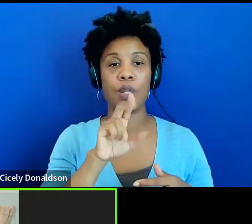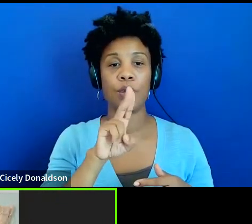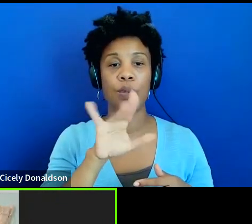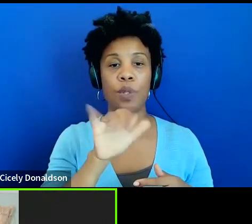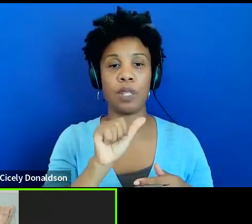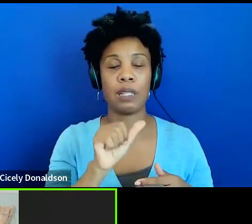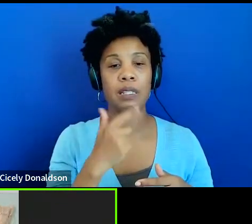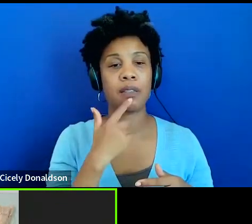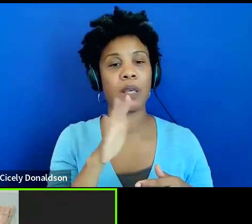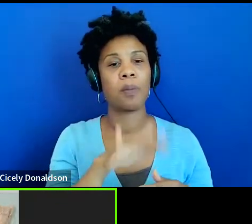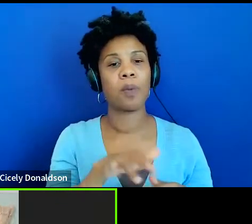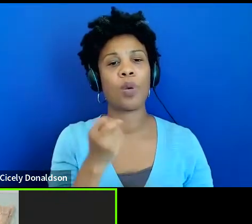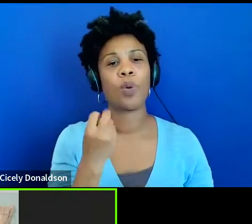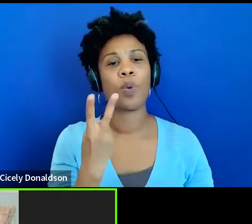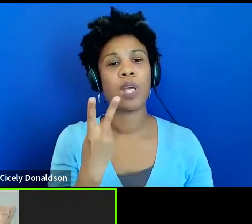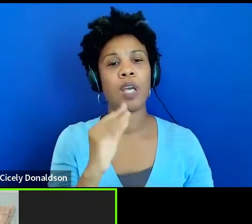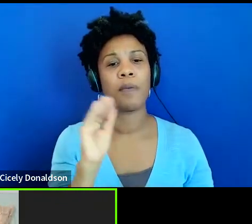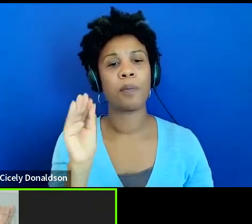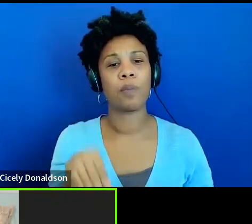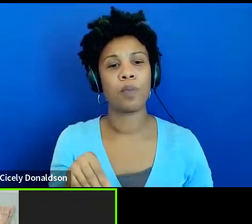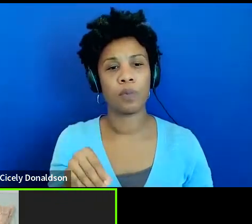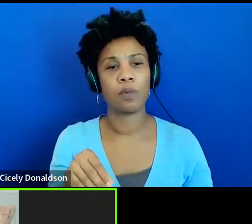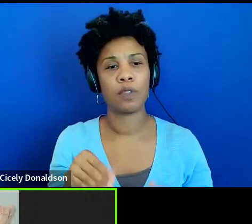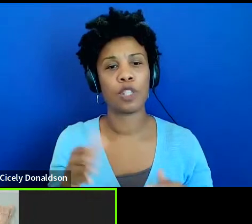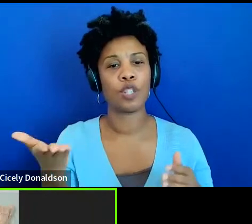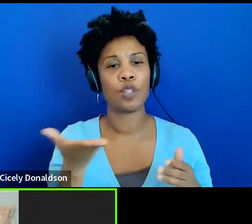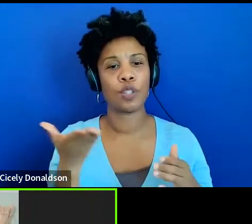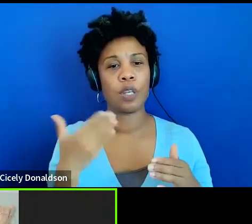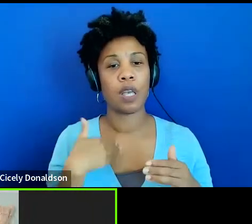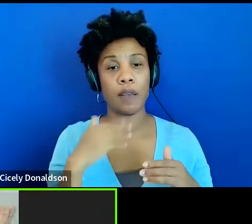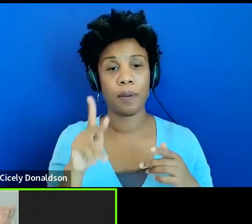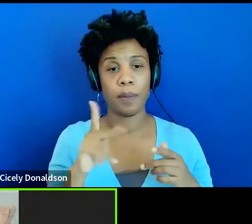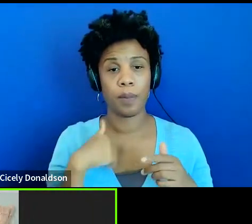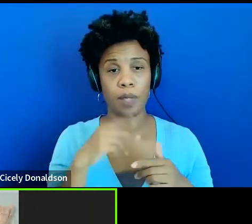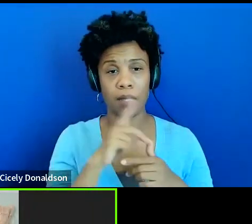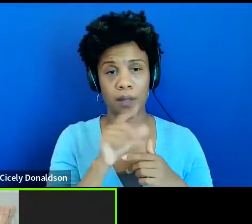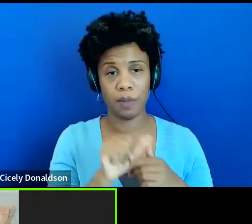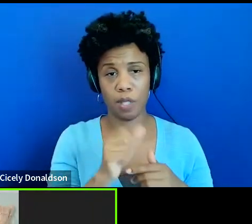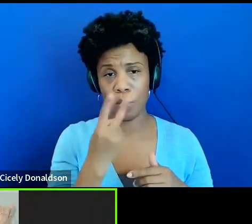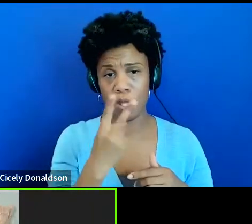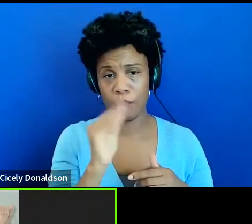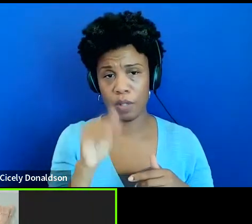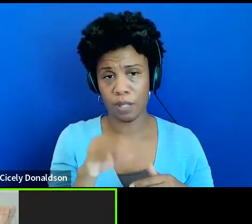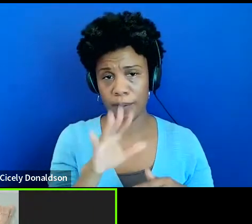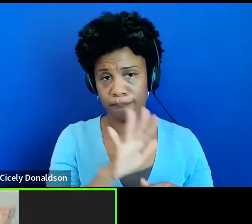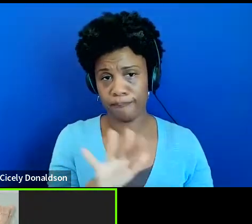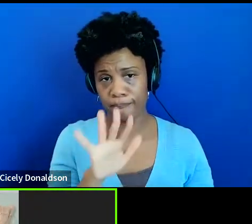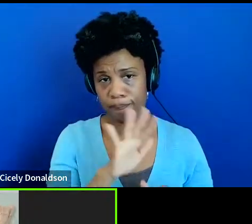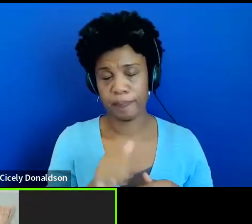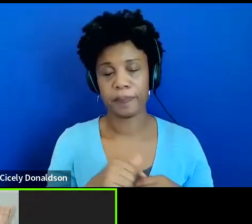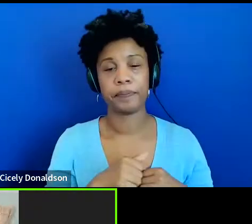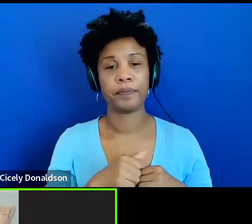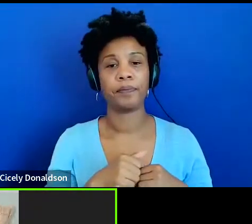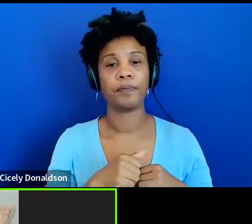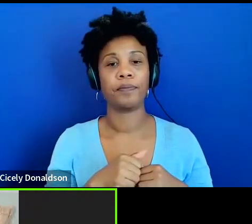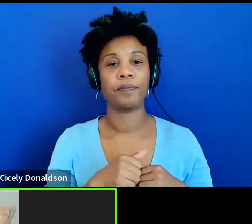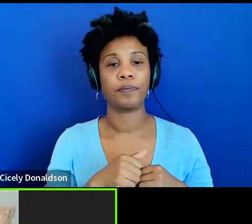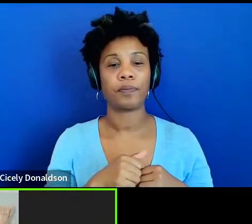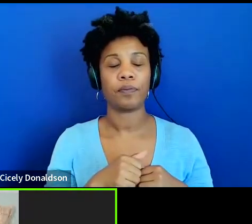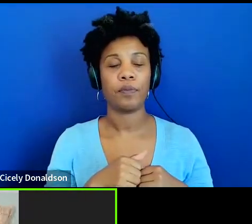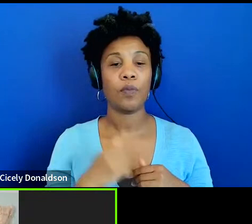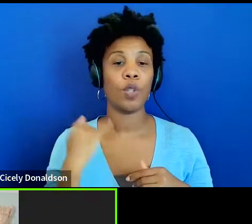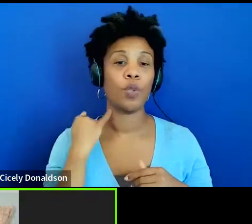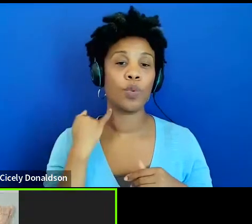island population represents persons with disabilities. And St. Lucia on June